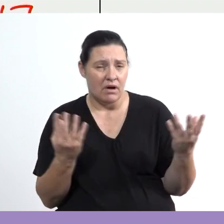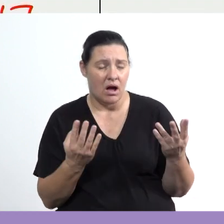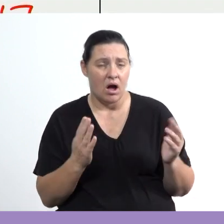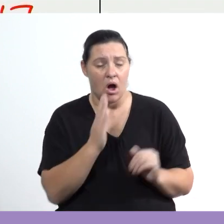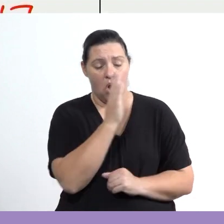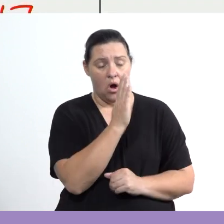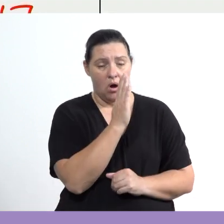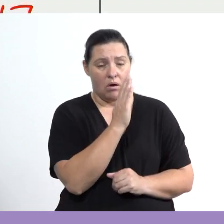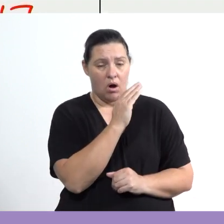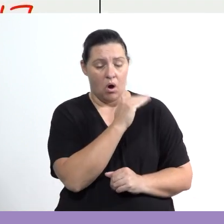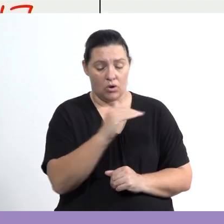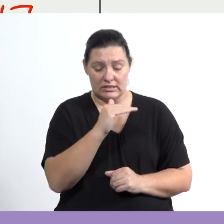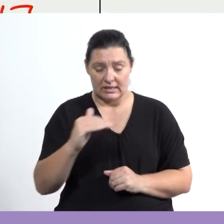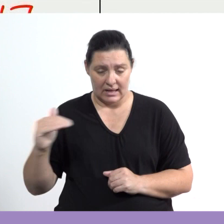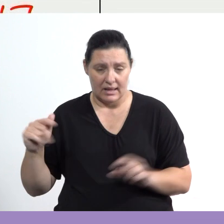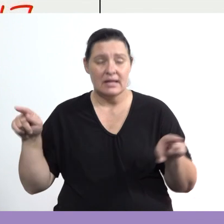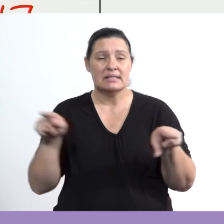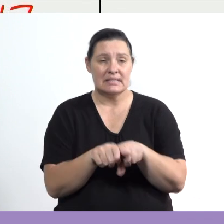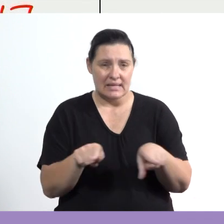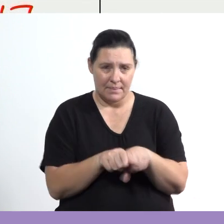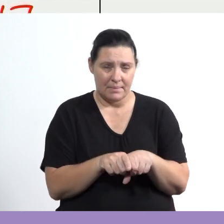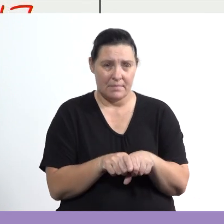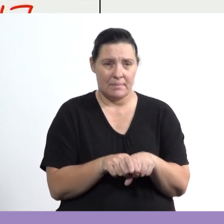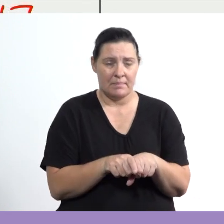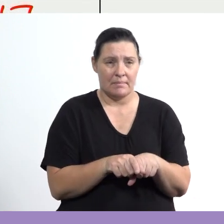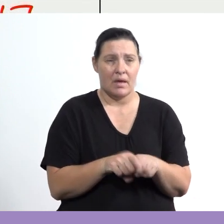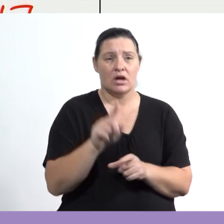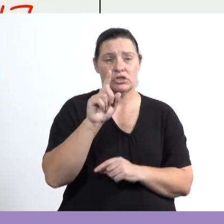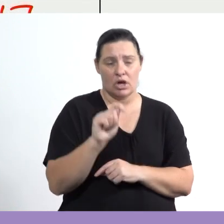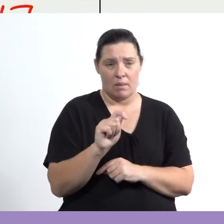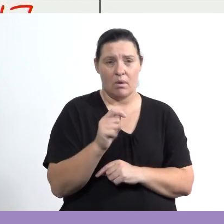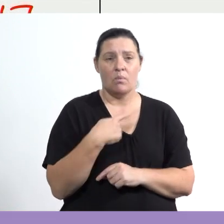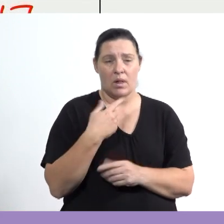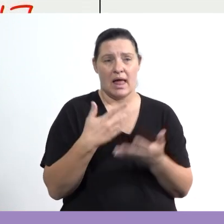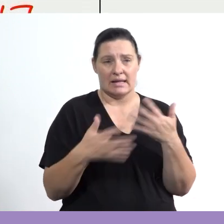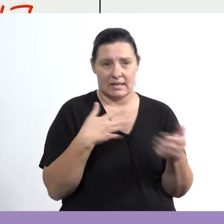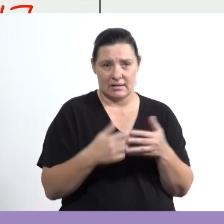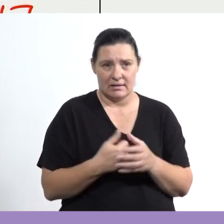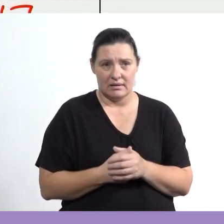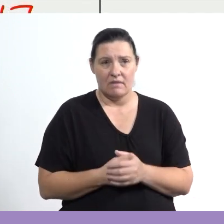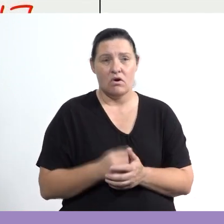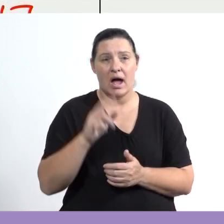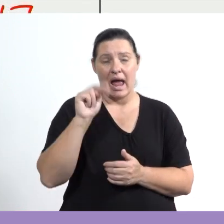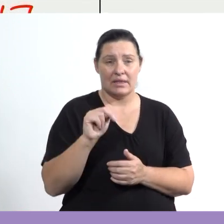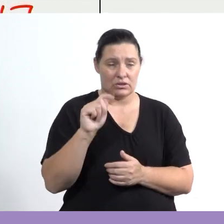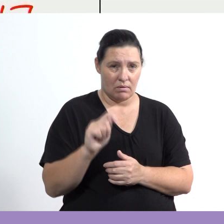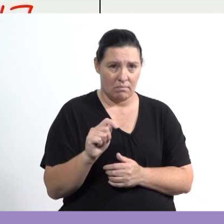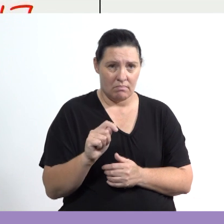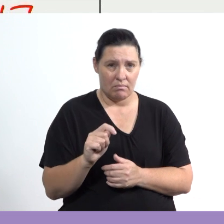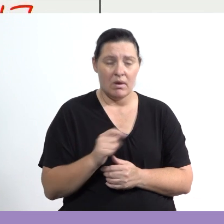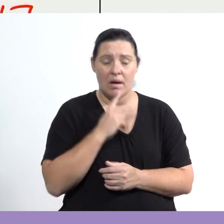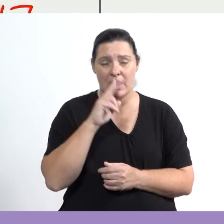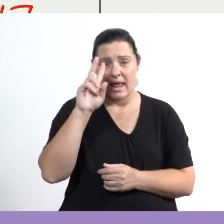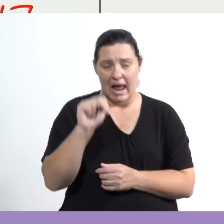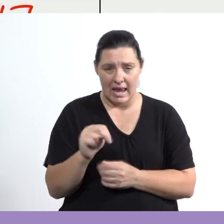of horizontal sticks are the same as the number of the term that we are going to be dealing with. So for the nth term,